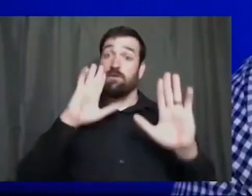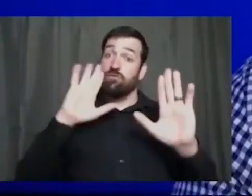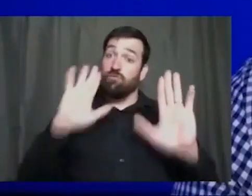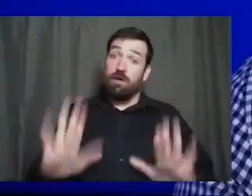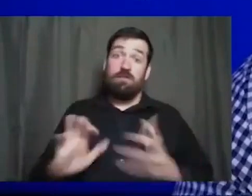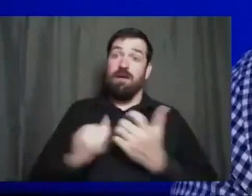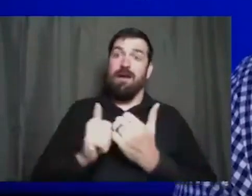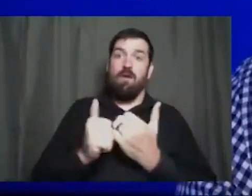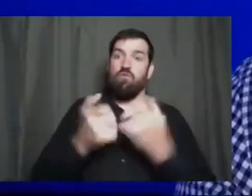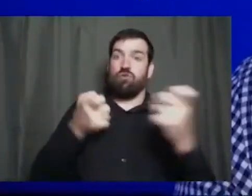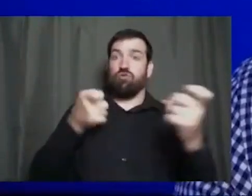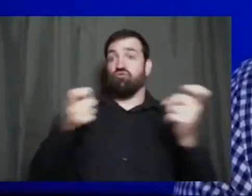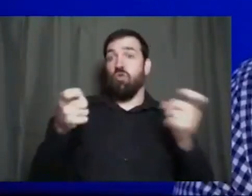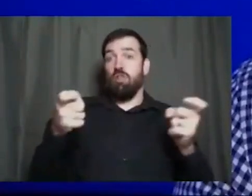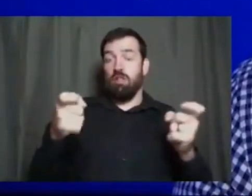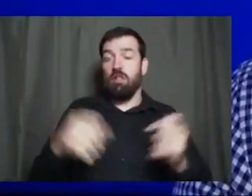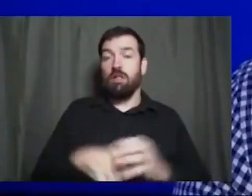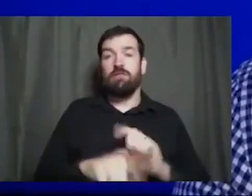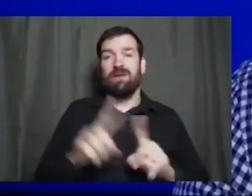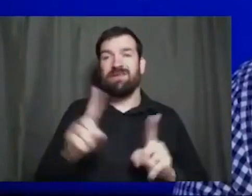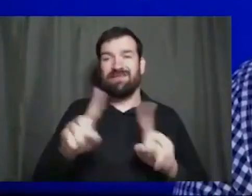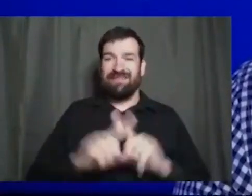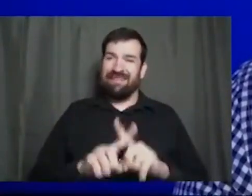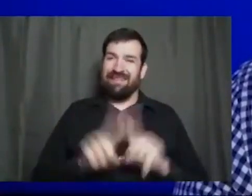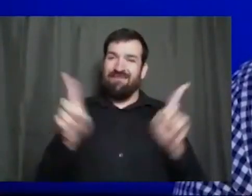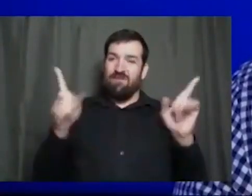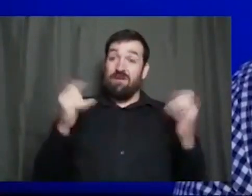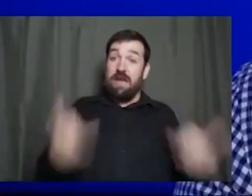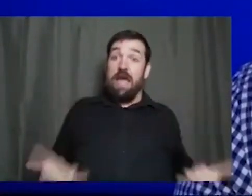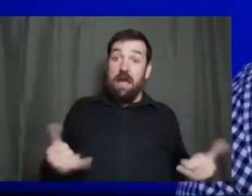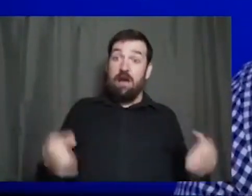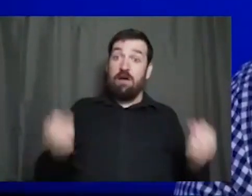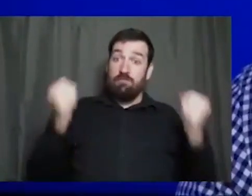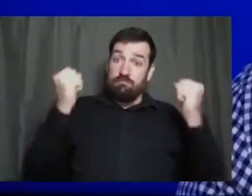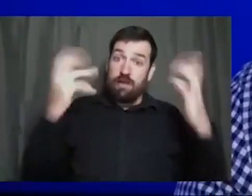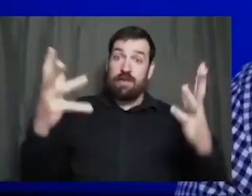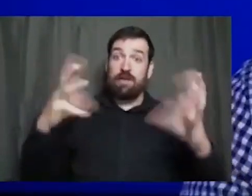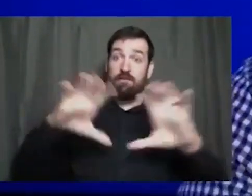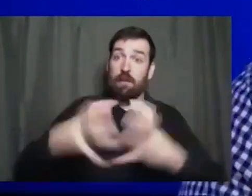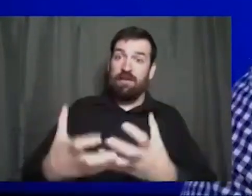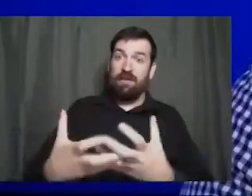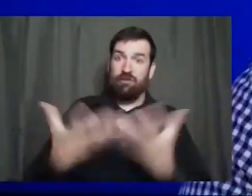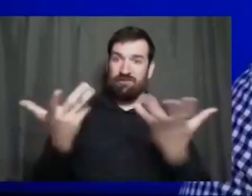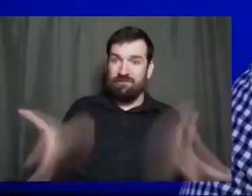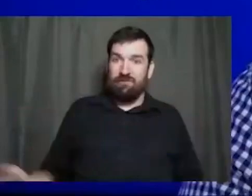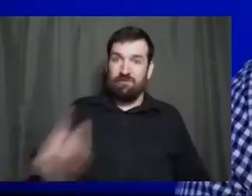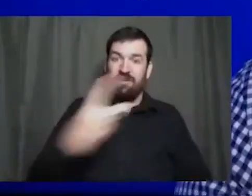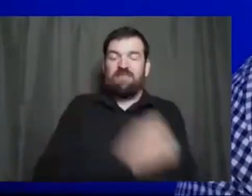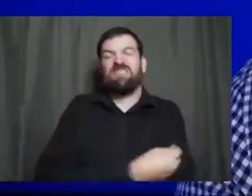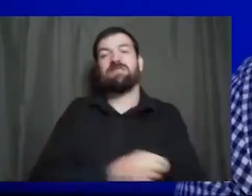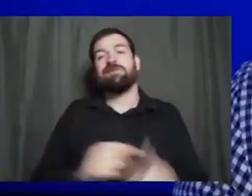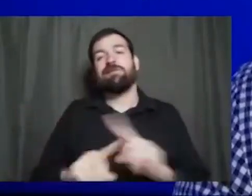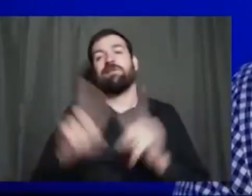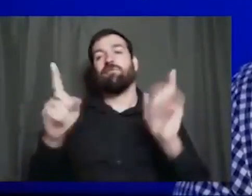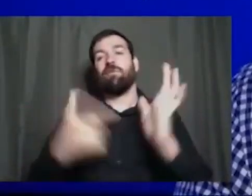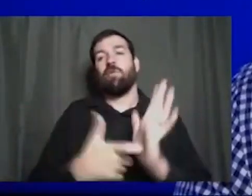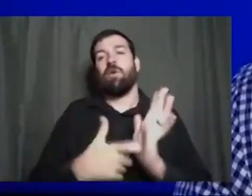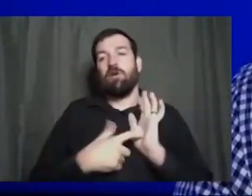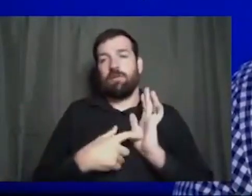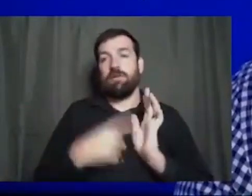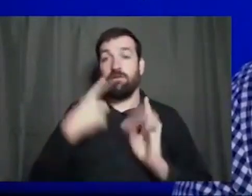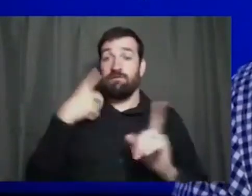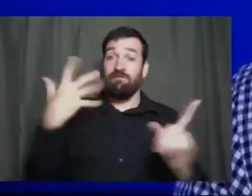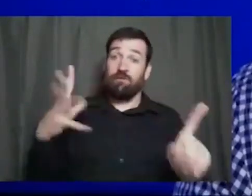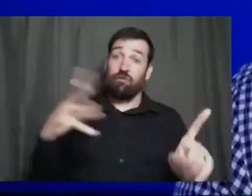this. But it's a little different now that a lot of the population is vaccinated, because we do have different requirements for people who have been exposed who are vaccinated.